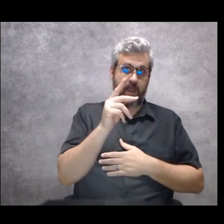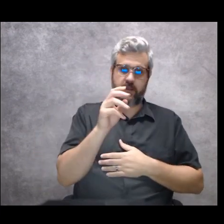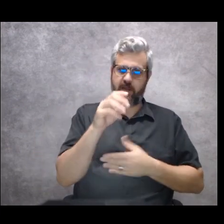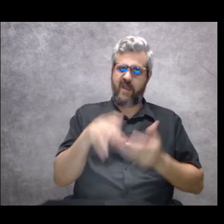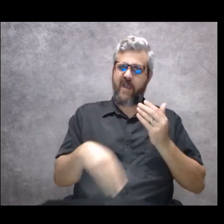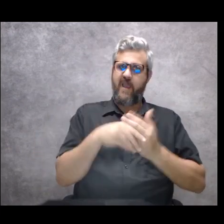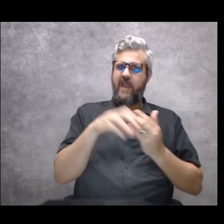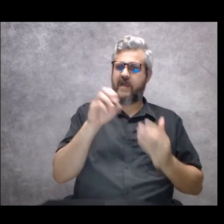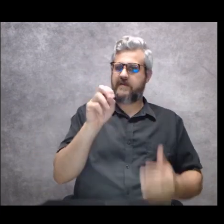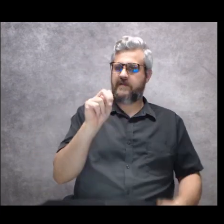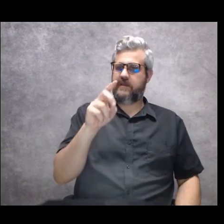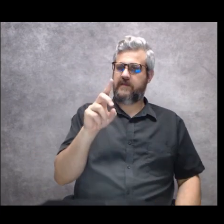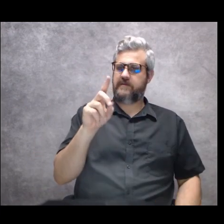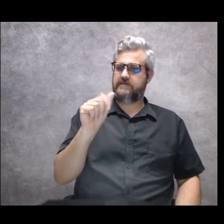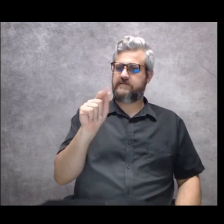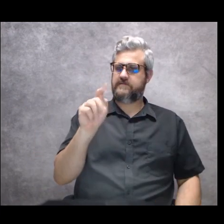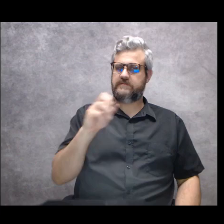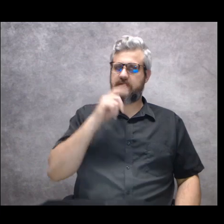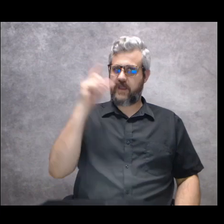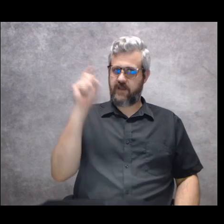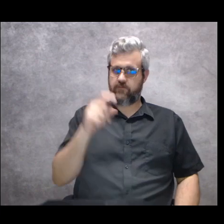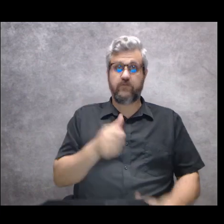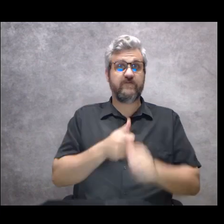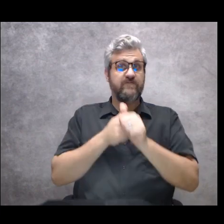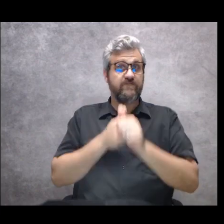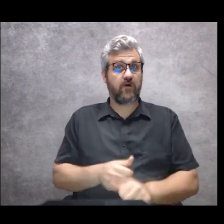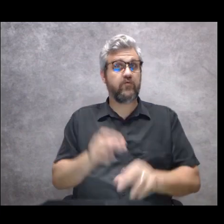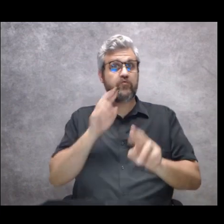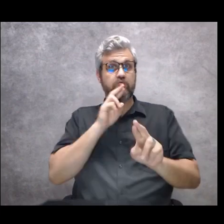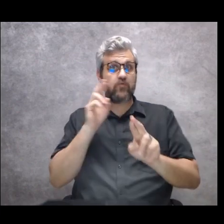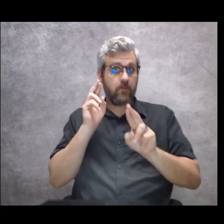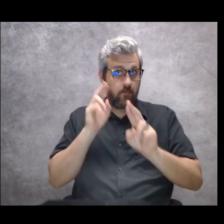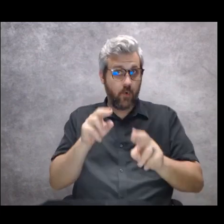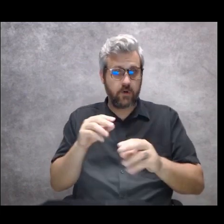the report and correct the student's record.